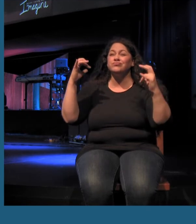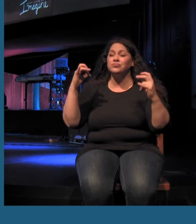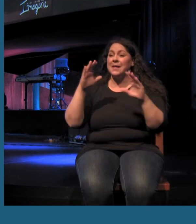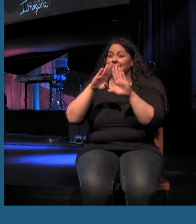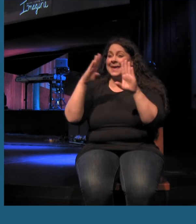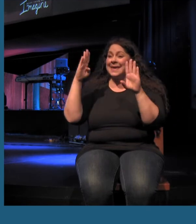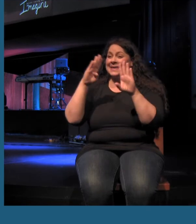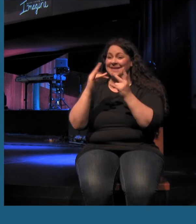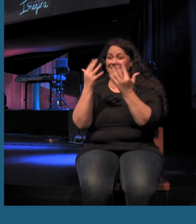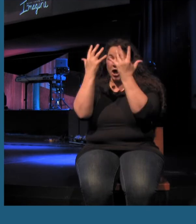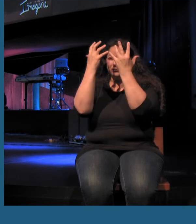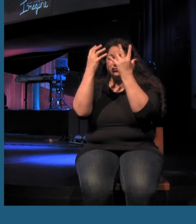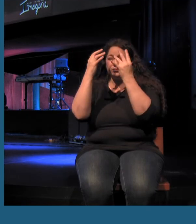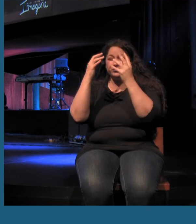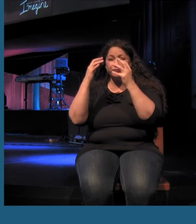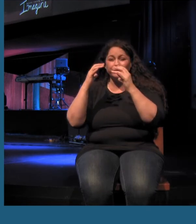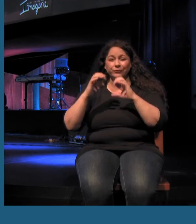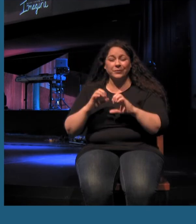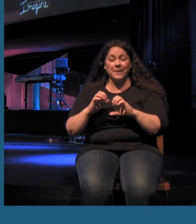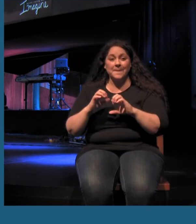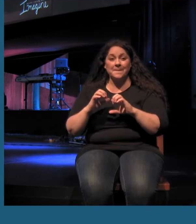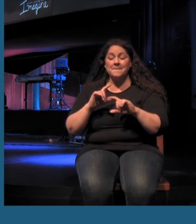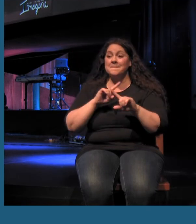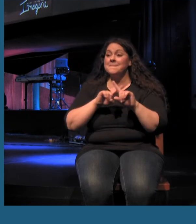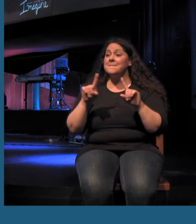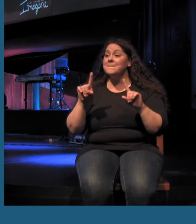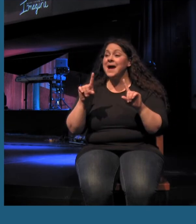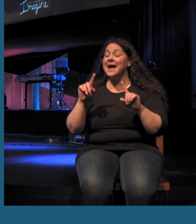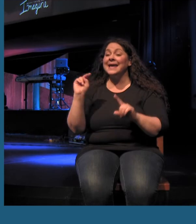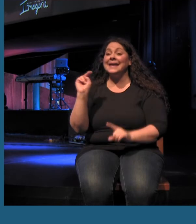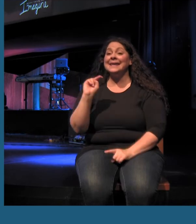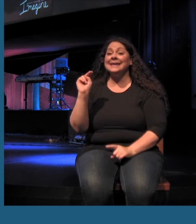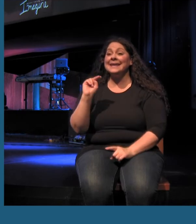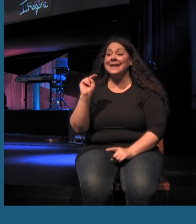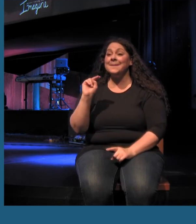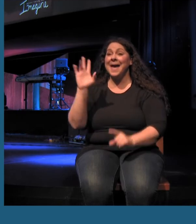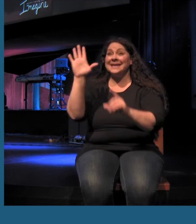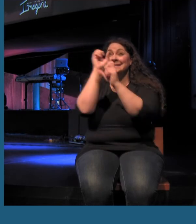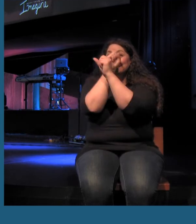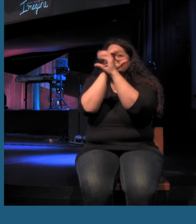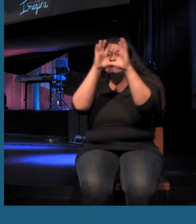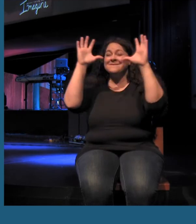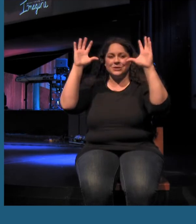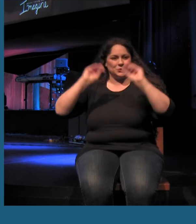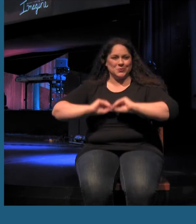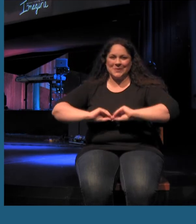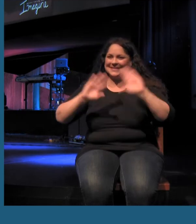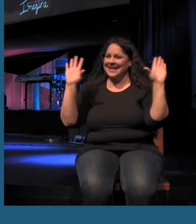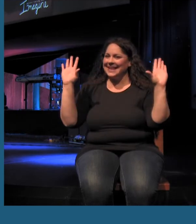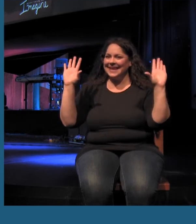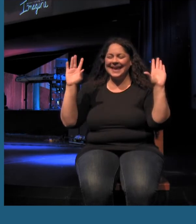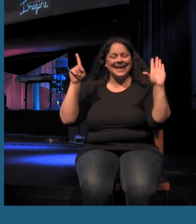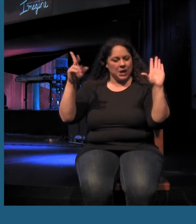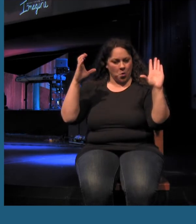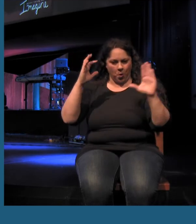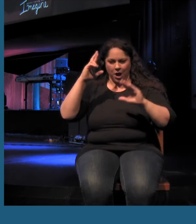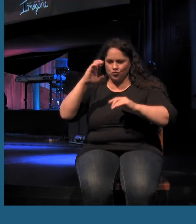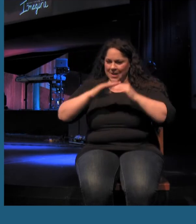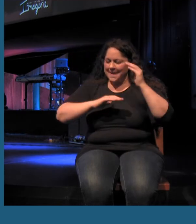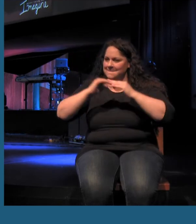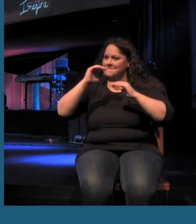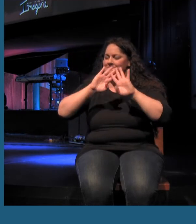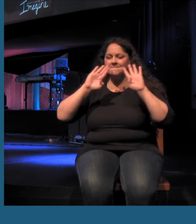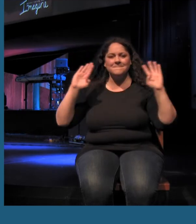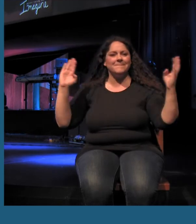fire. But his clarity of vision came through right here. Come, let us rebuild the wall of Jerusalem, and we will